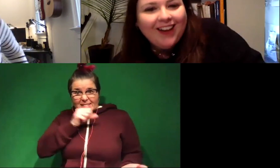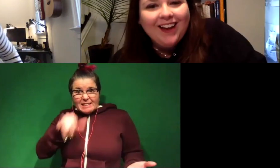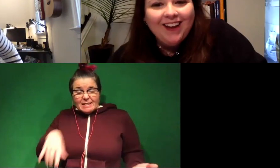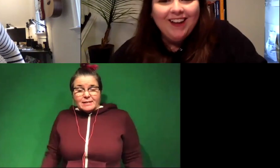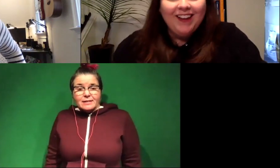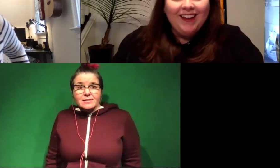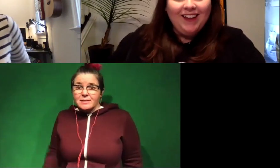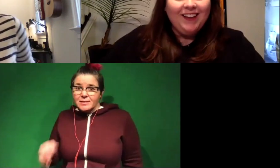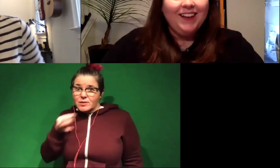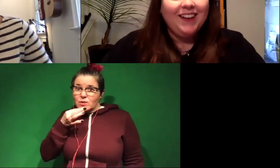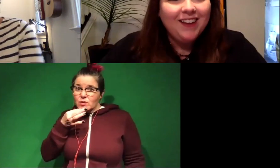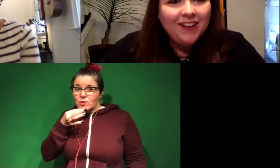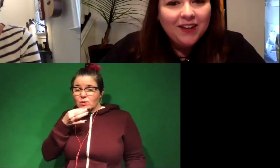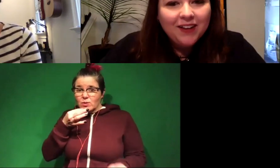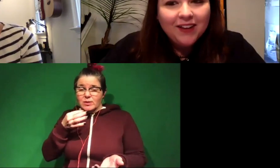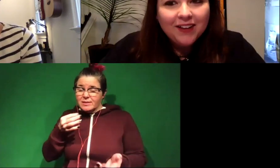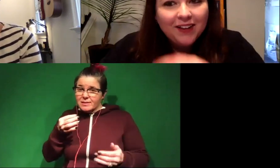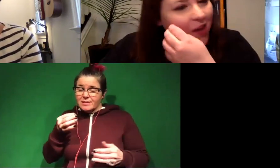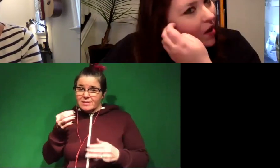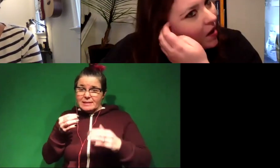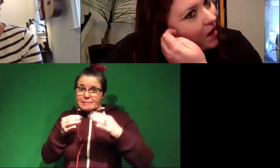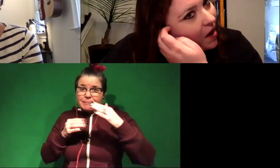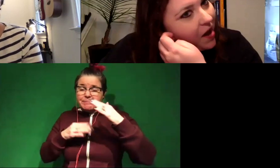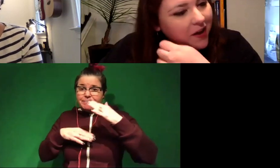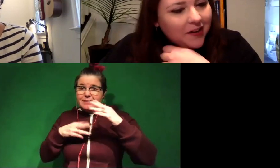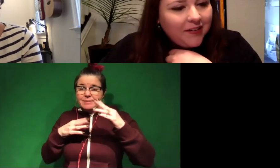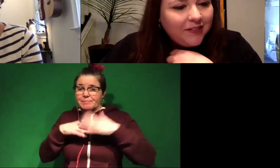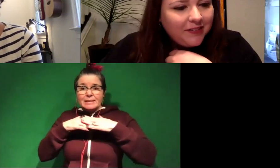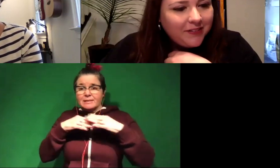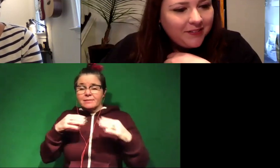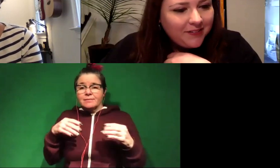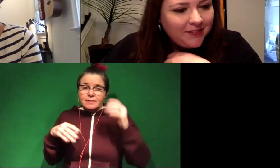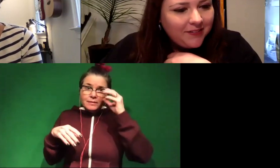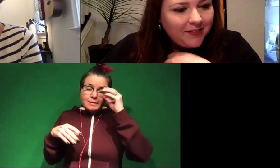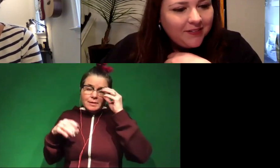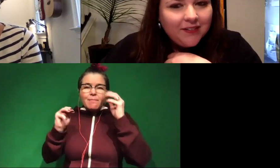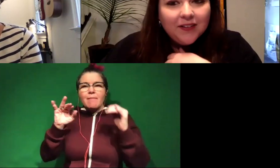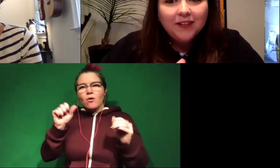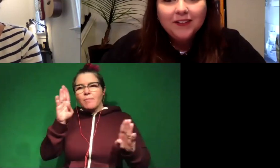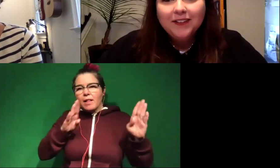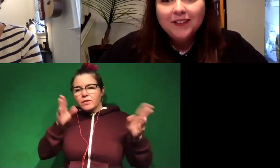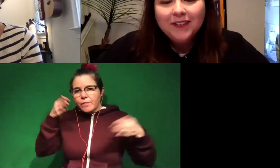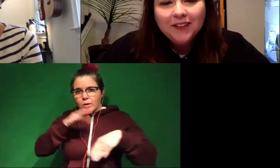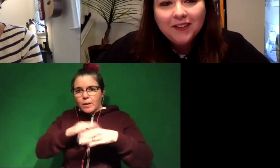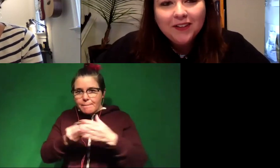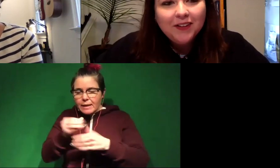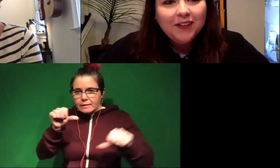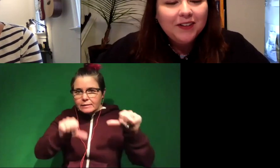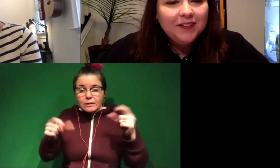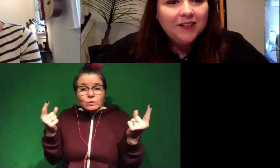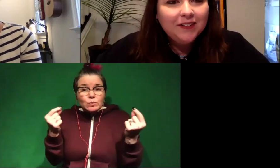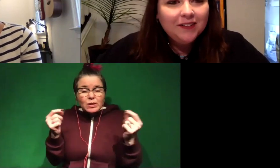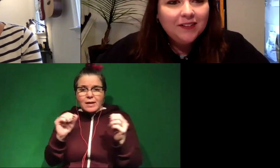That we're almost at peak phosphorus. So one of the cool things that microbiologists that work in plant science are doing is trying to come up with a way to